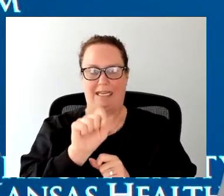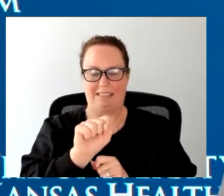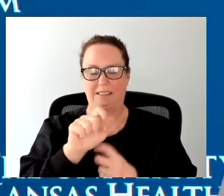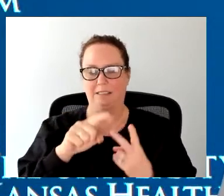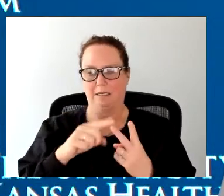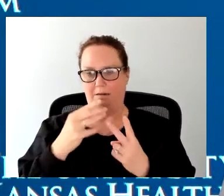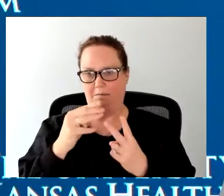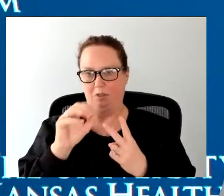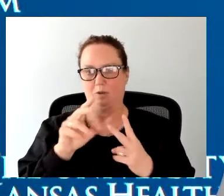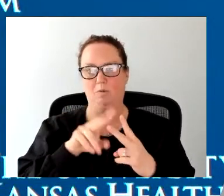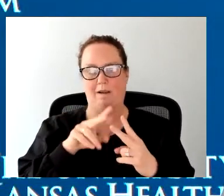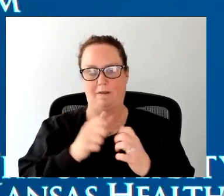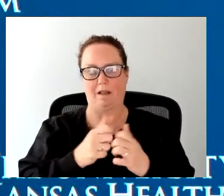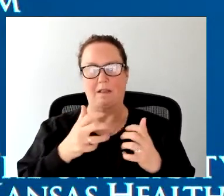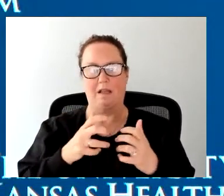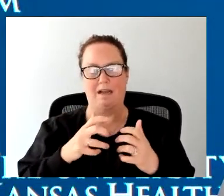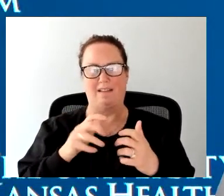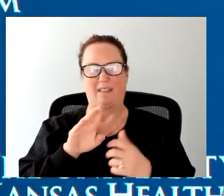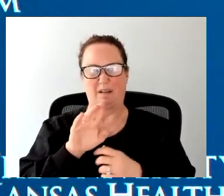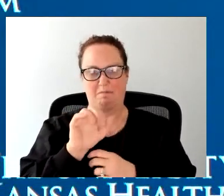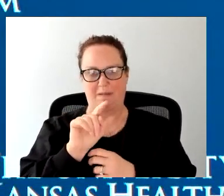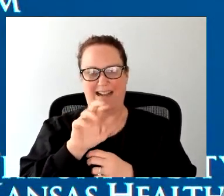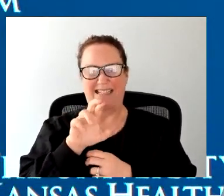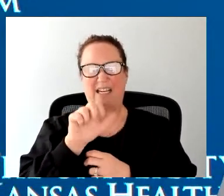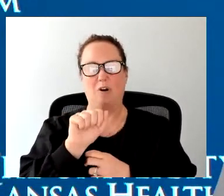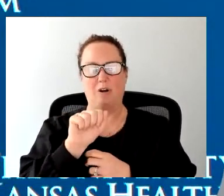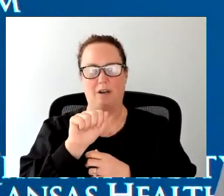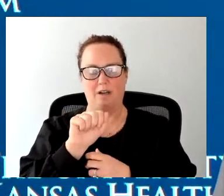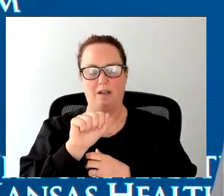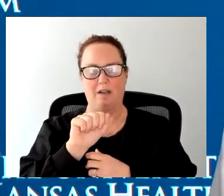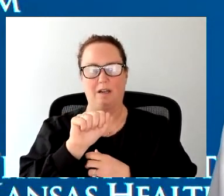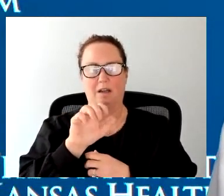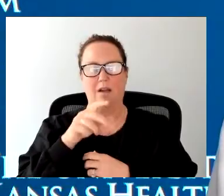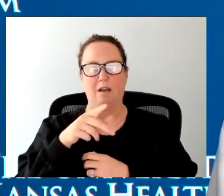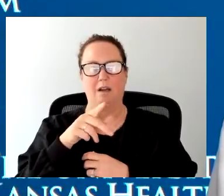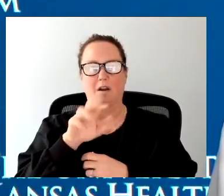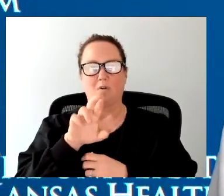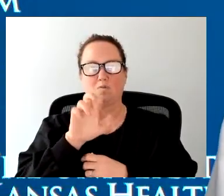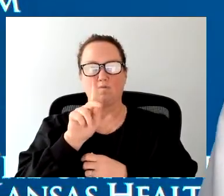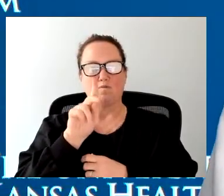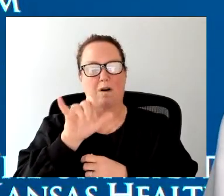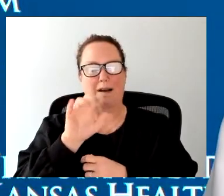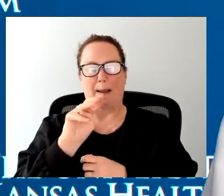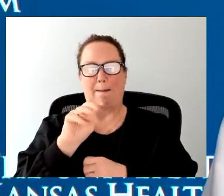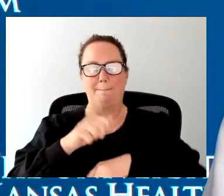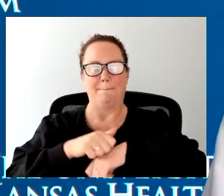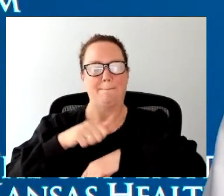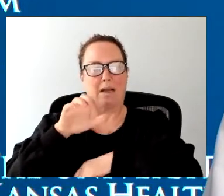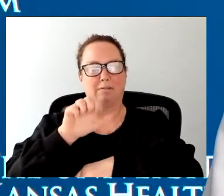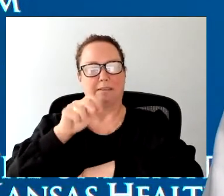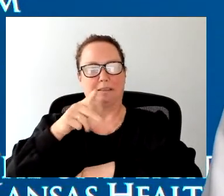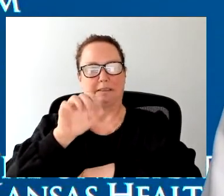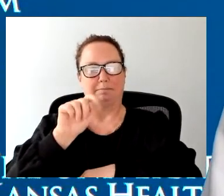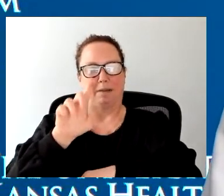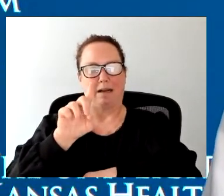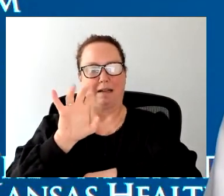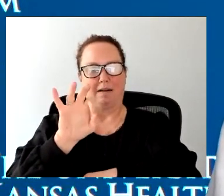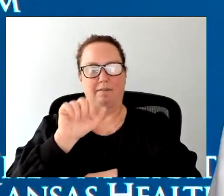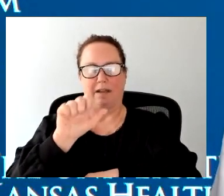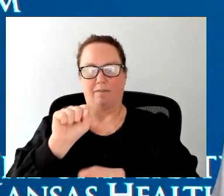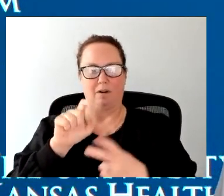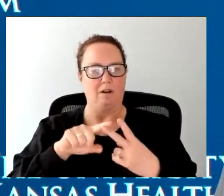do have a lot of the bacterial diseases, ehrlichiosis and Rocky-Mounted spotted fever. We do not have a lot of Lyme